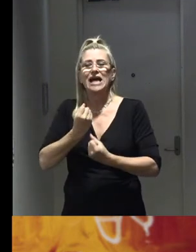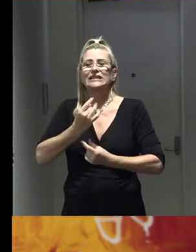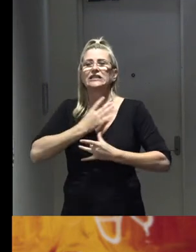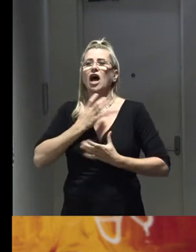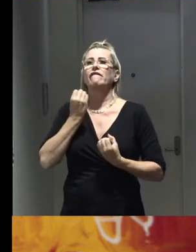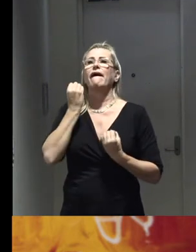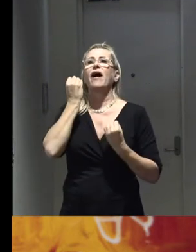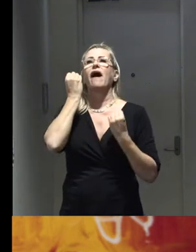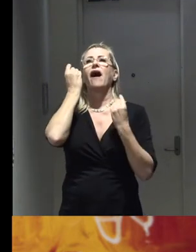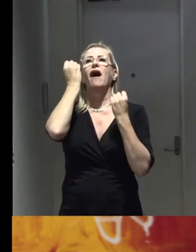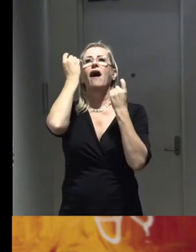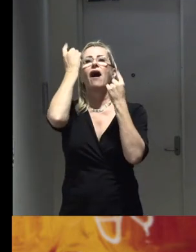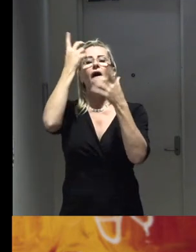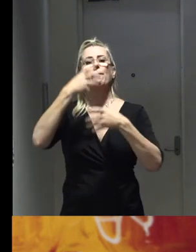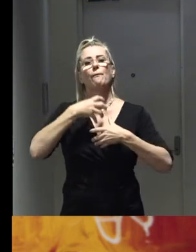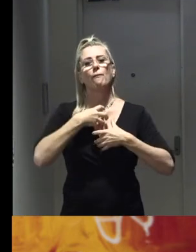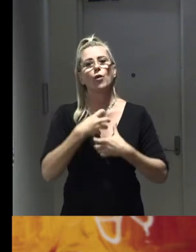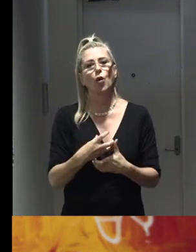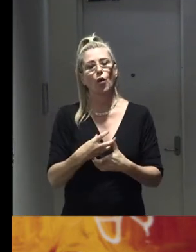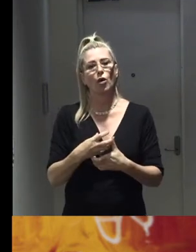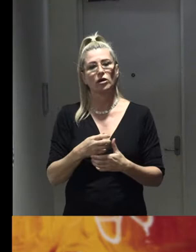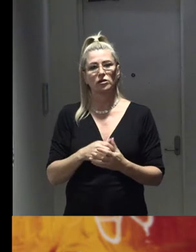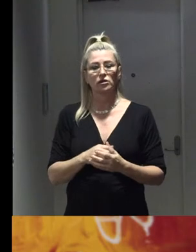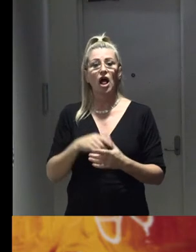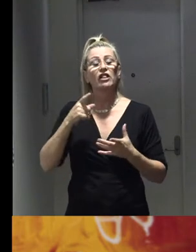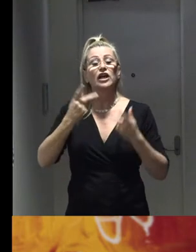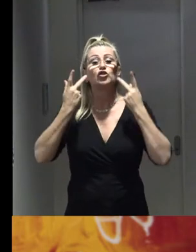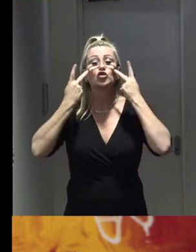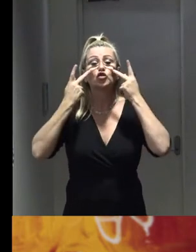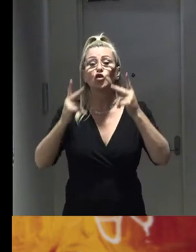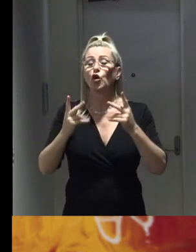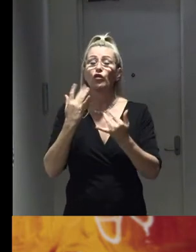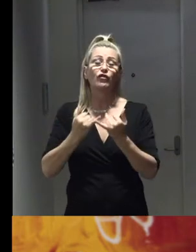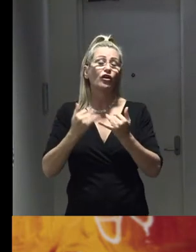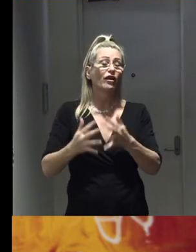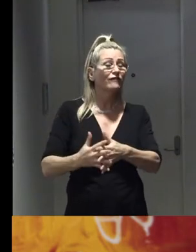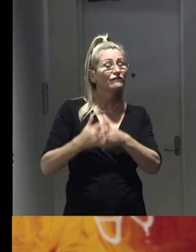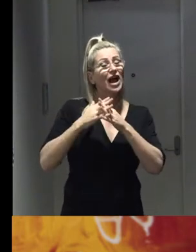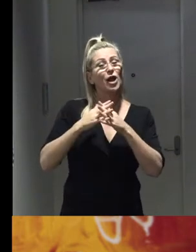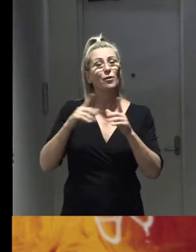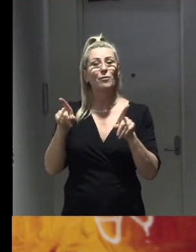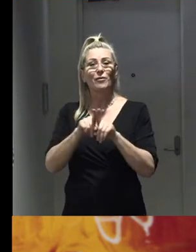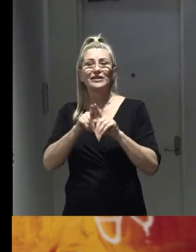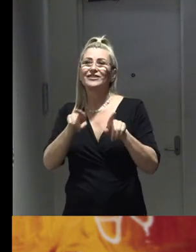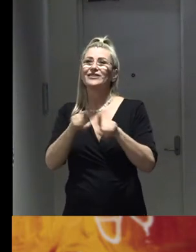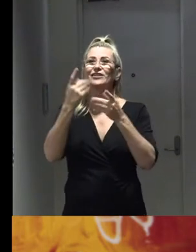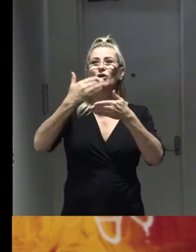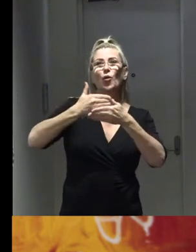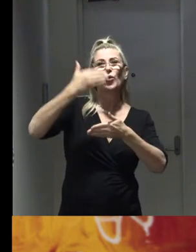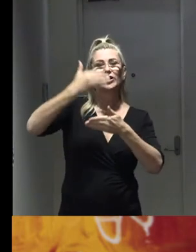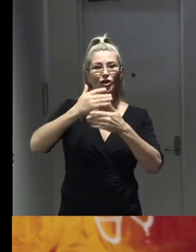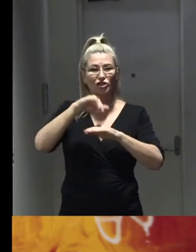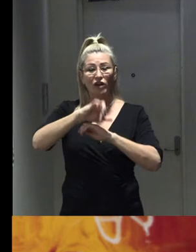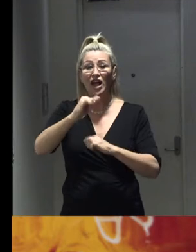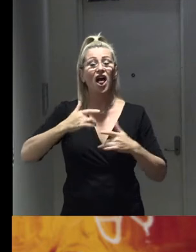and self-discovery. They represent valuable and colourful windows to lived